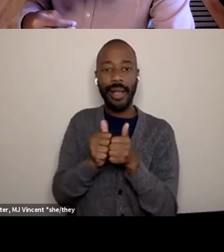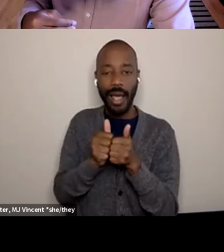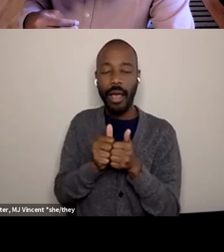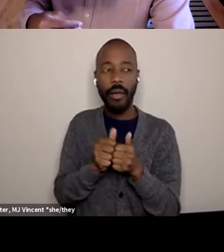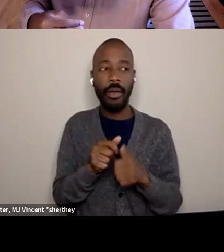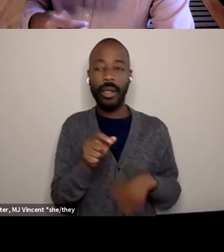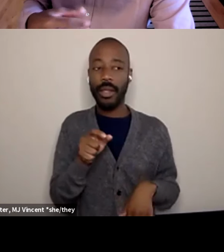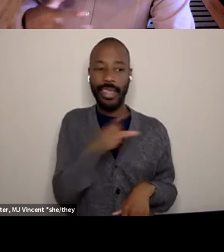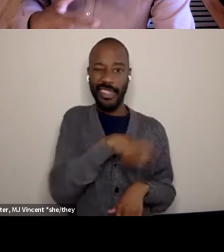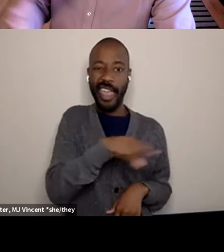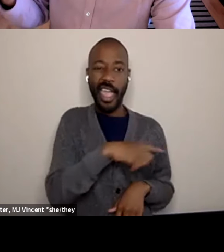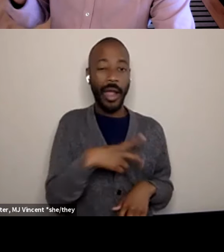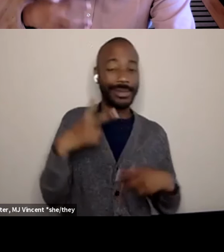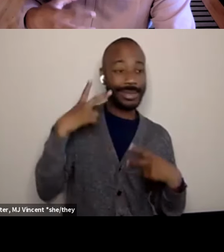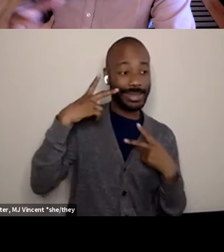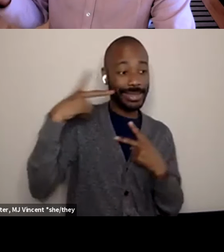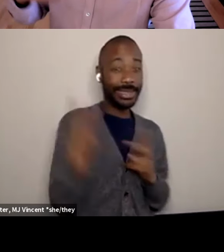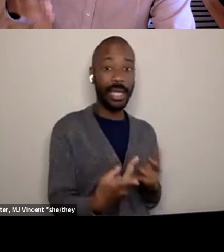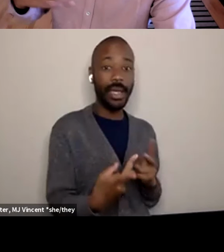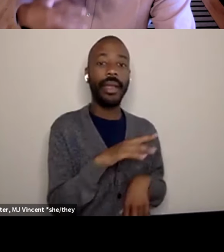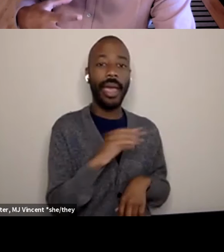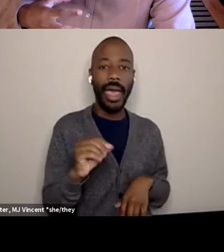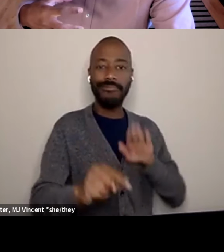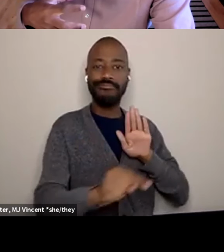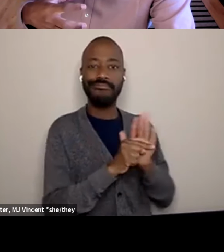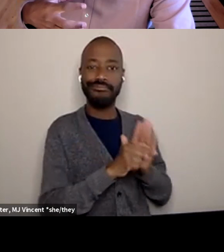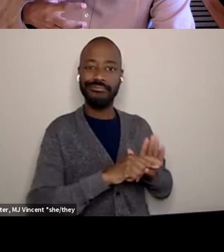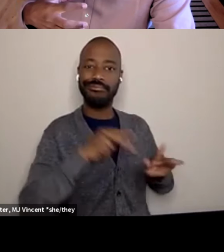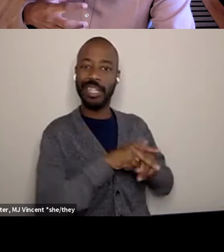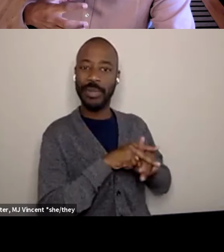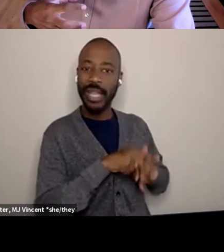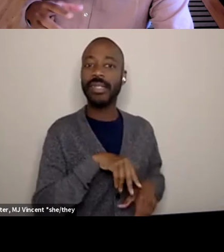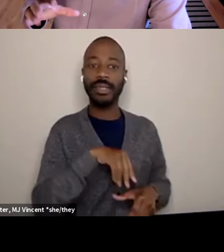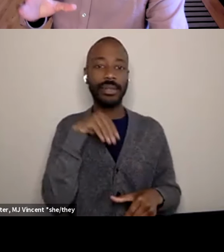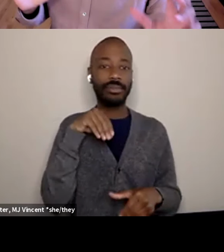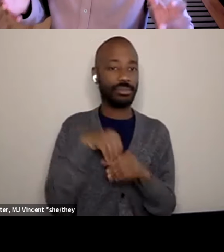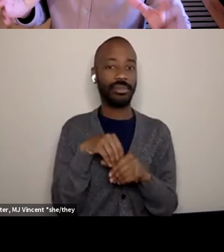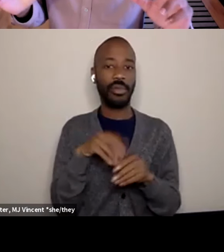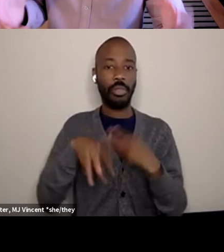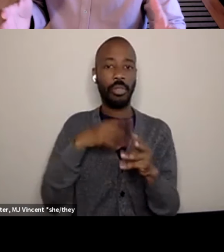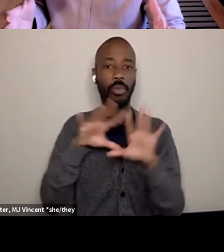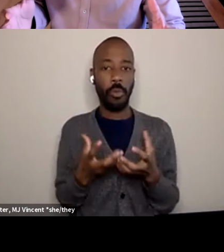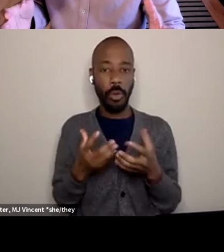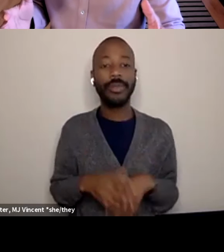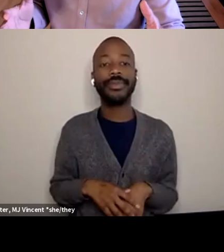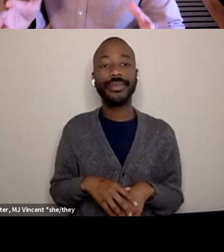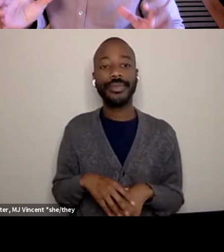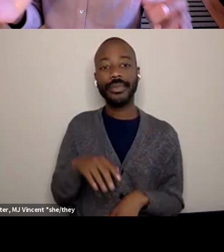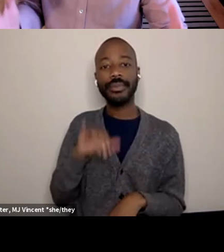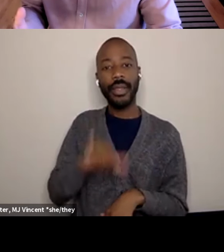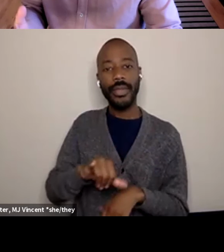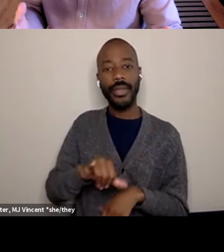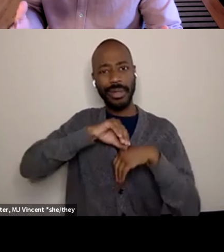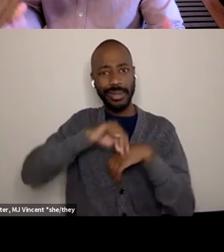world, right? And that while you have all of these narratives that represent Black life and that kind of shape perceptions about, you